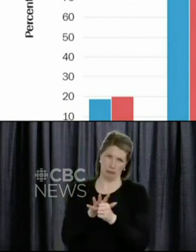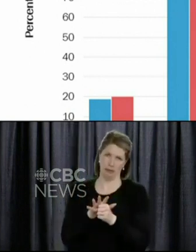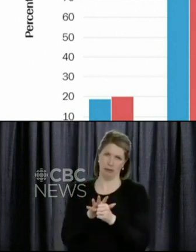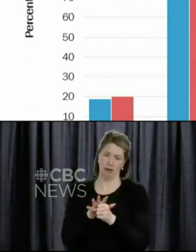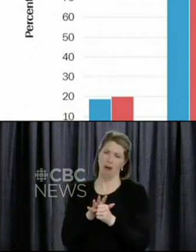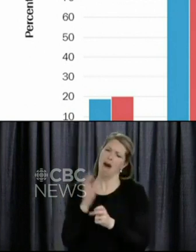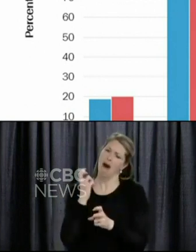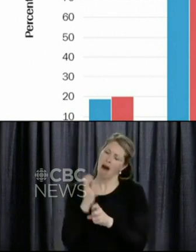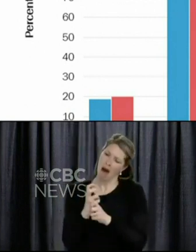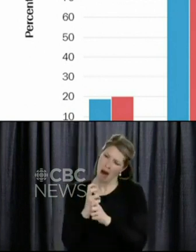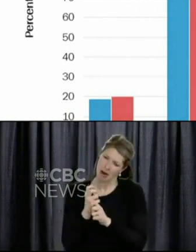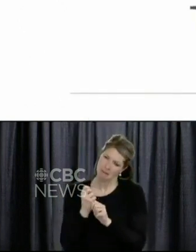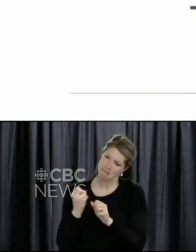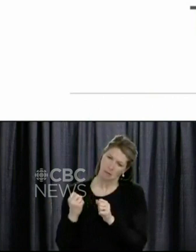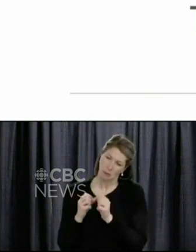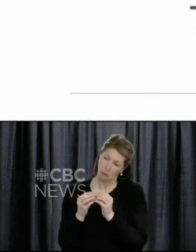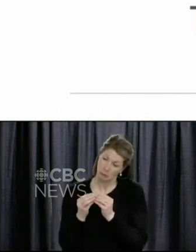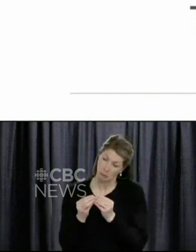you even tighter.